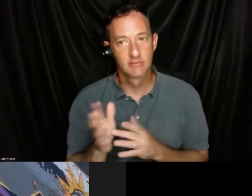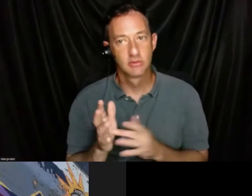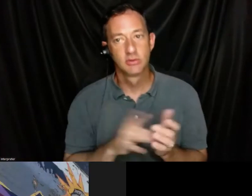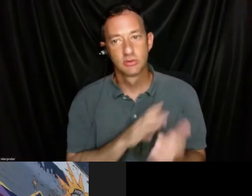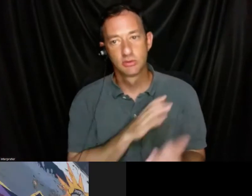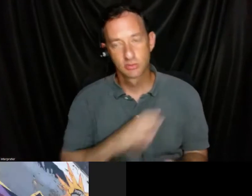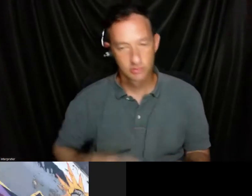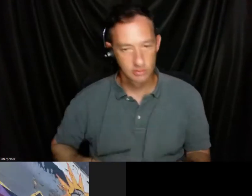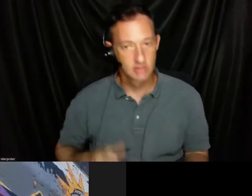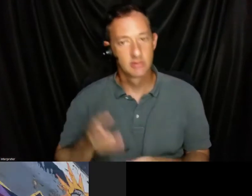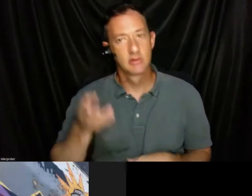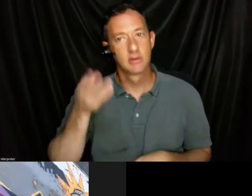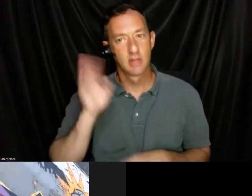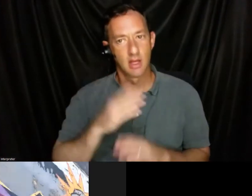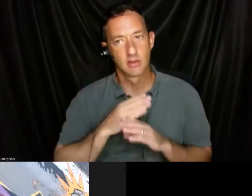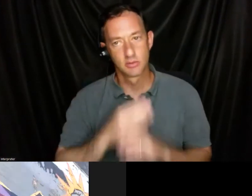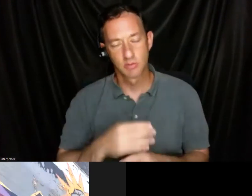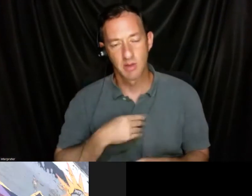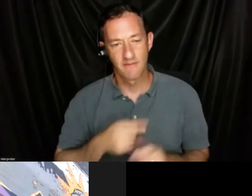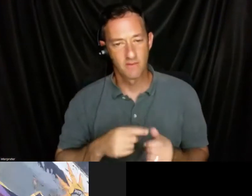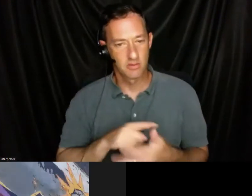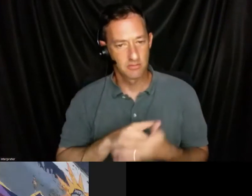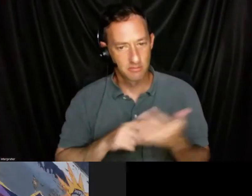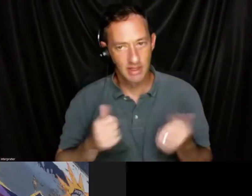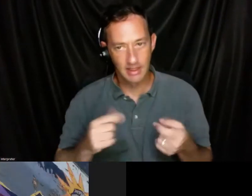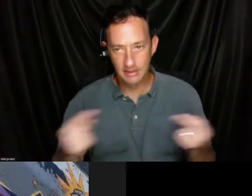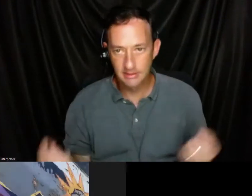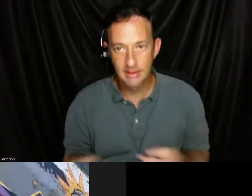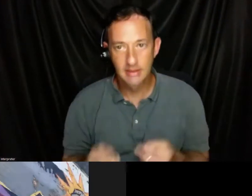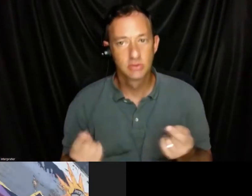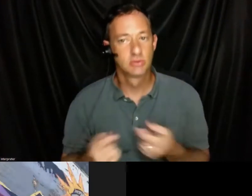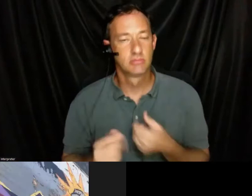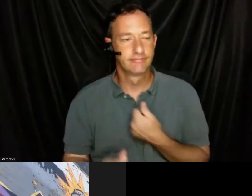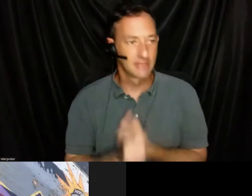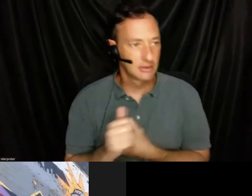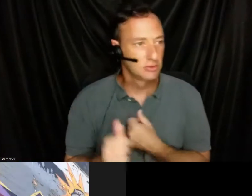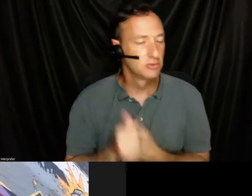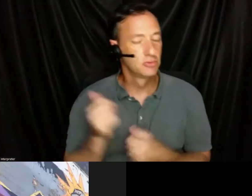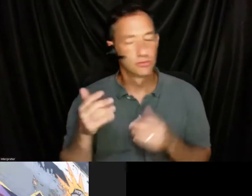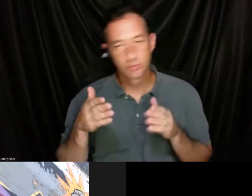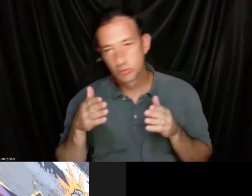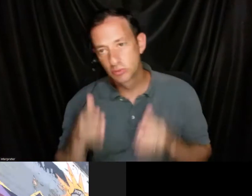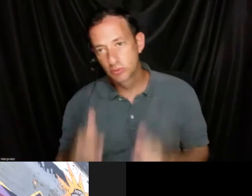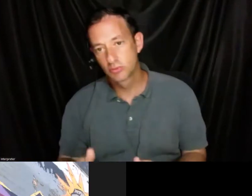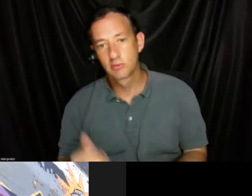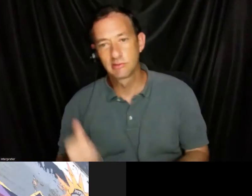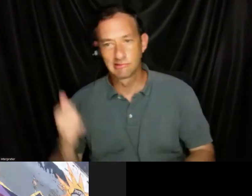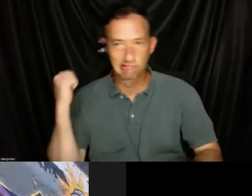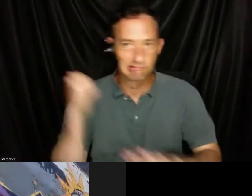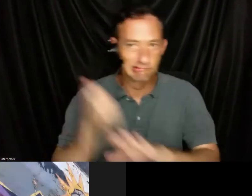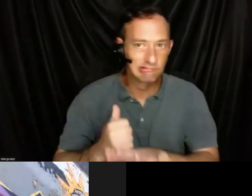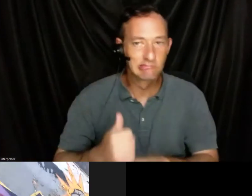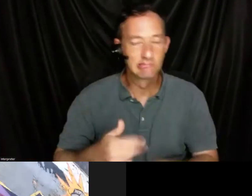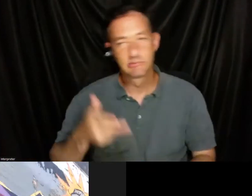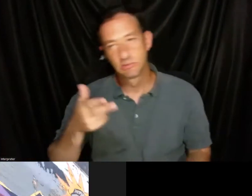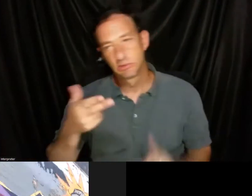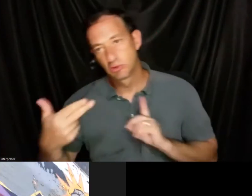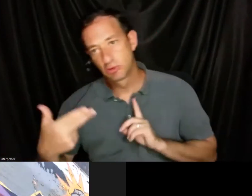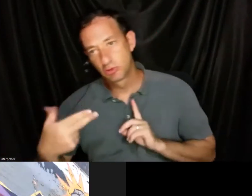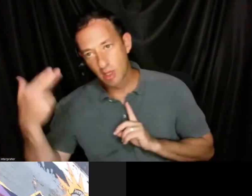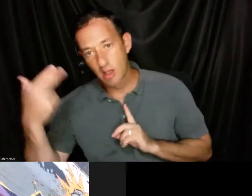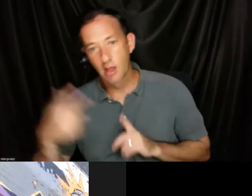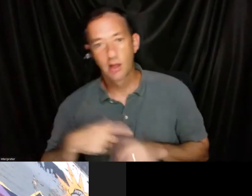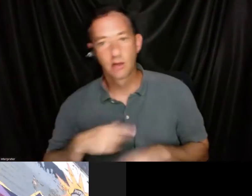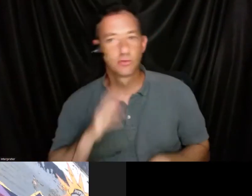has protected me from hurt, harm, danger, the streets, and stab wounds, being shot at, jaw